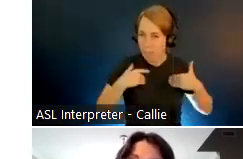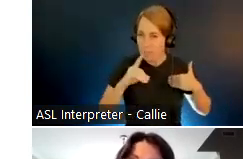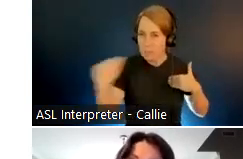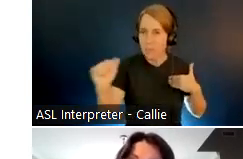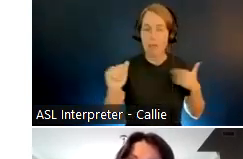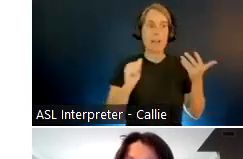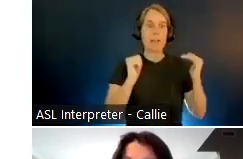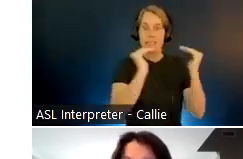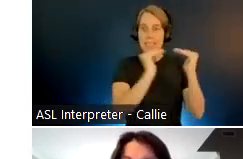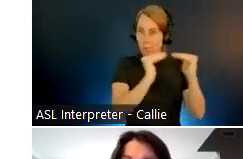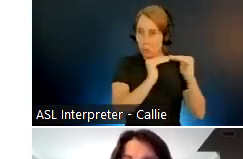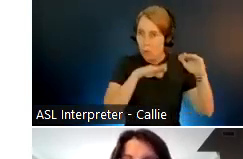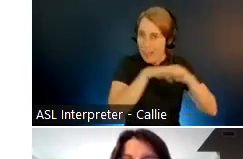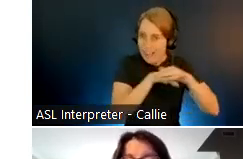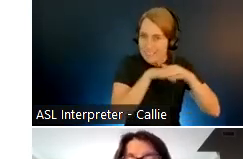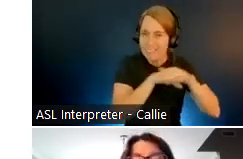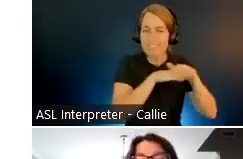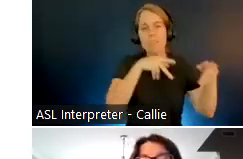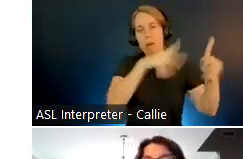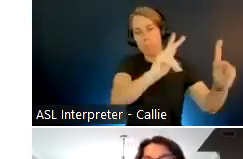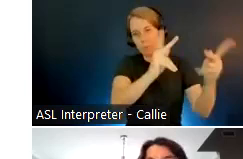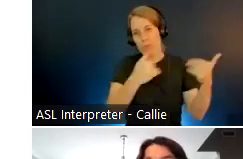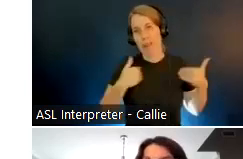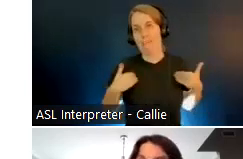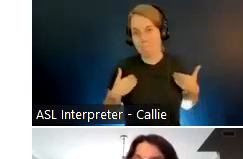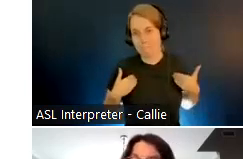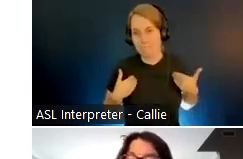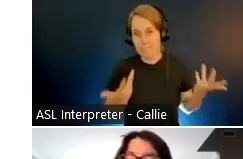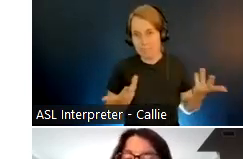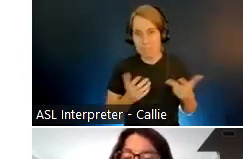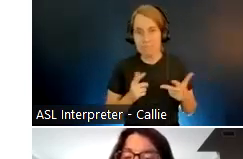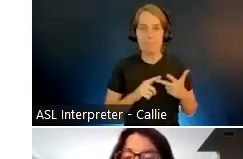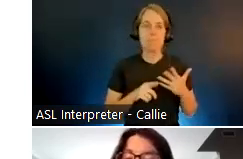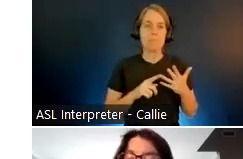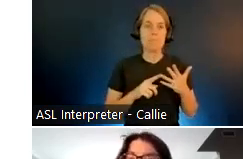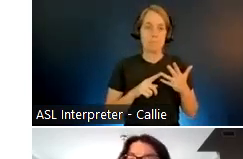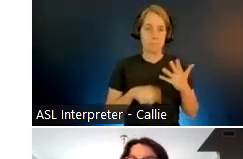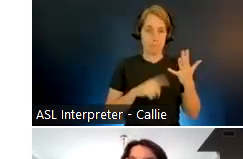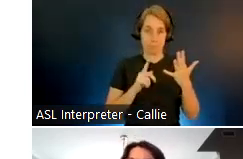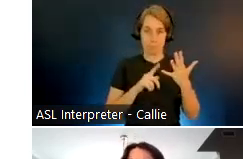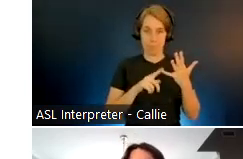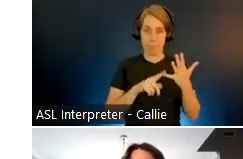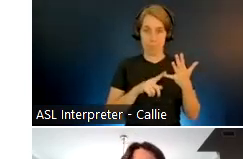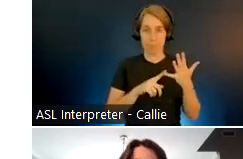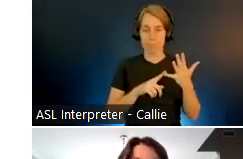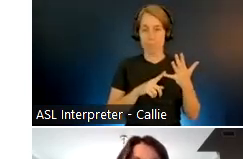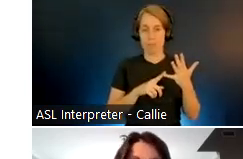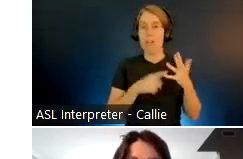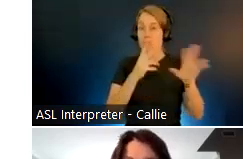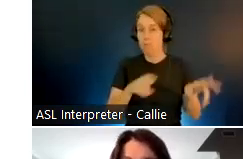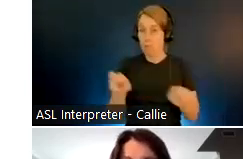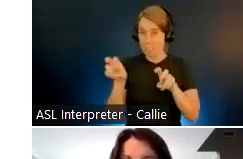have equal access and opportunity. Transition. Transition, you've heard a lot